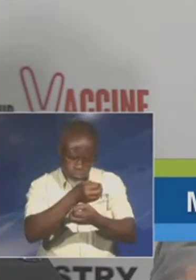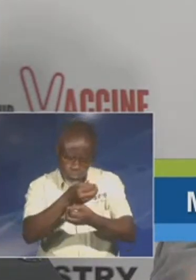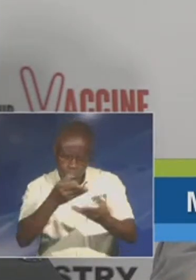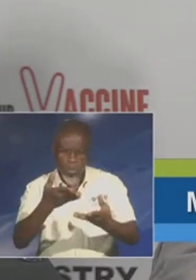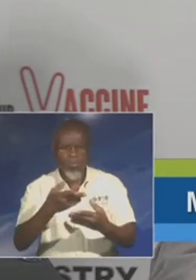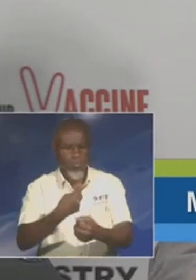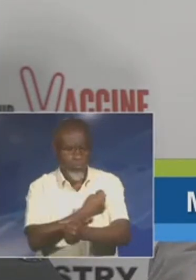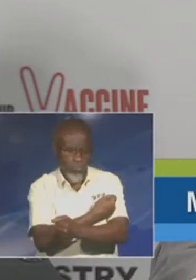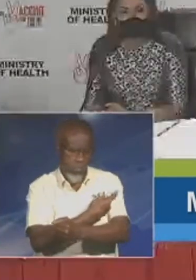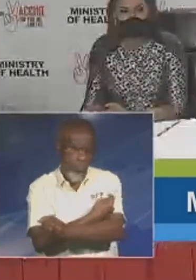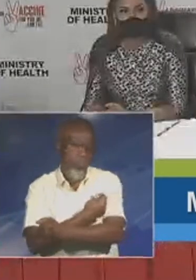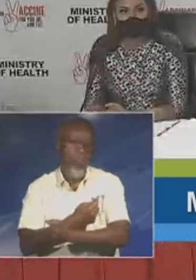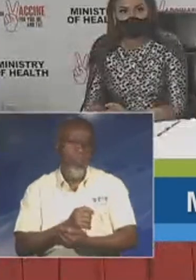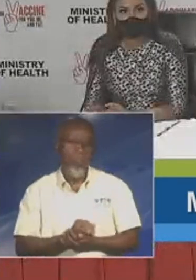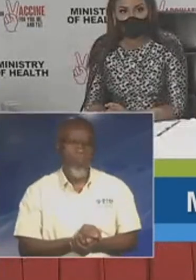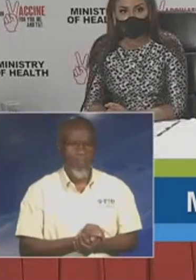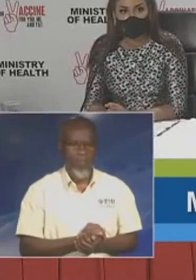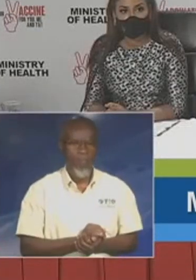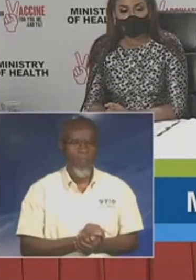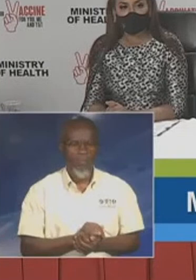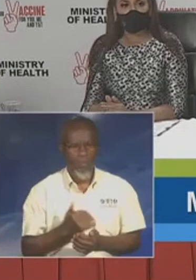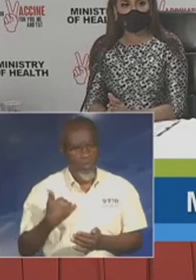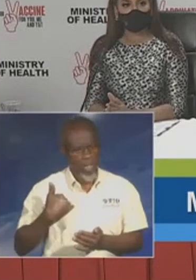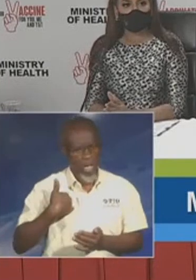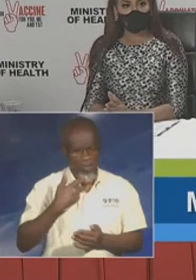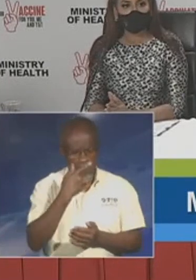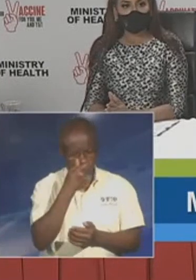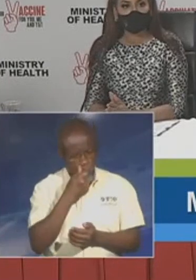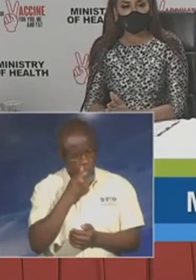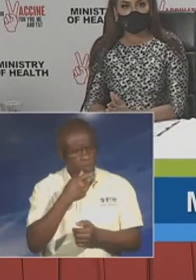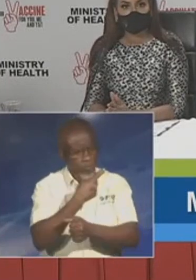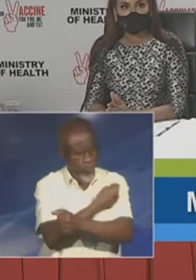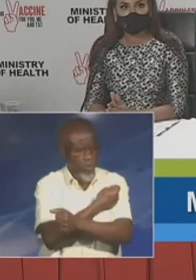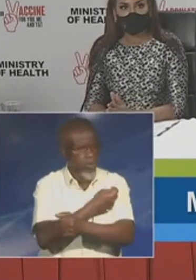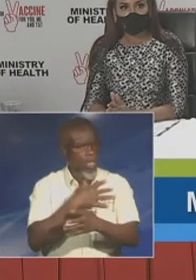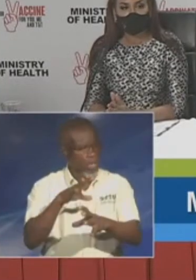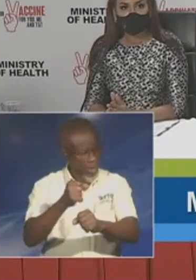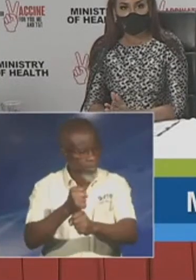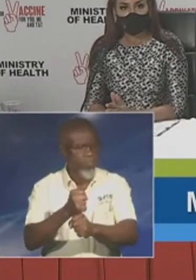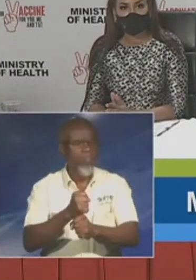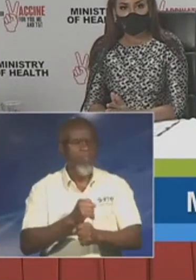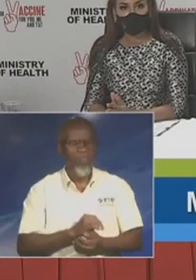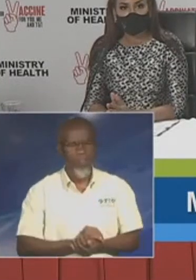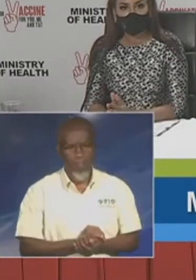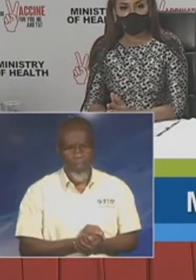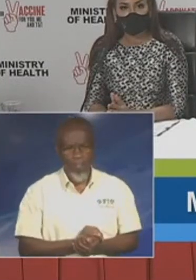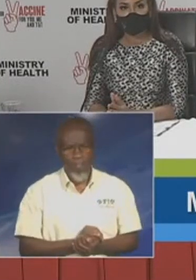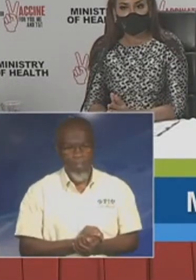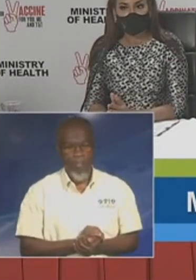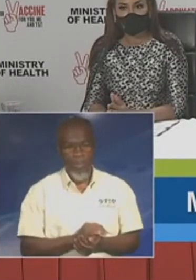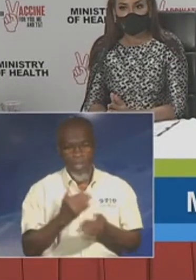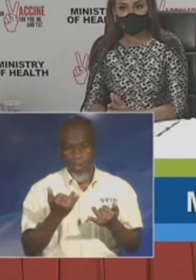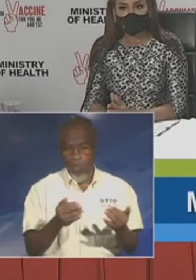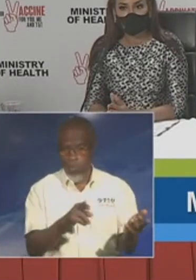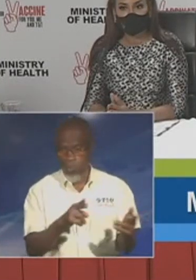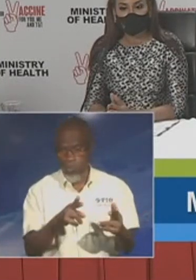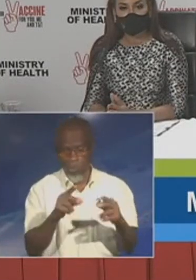question. Thank you very much, Minister. And with that, we go to Guardian Media for your question.